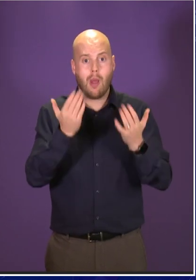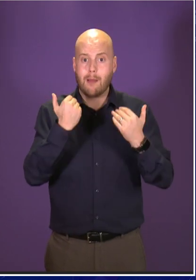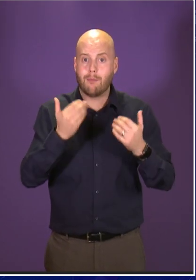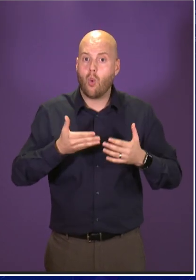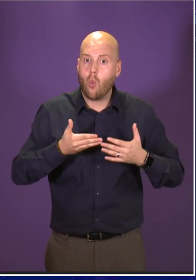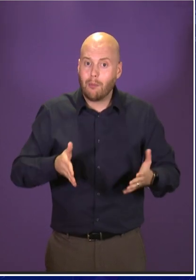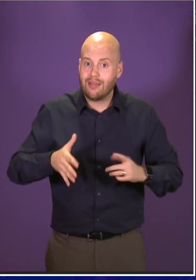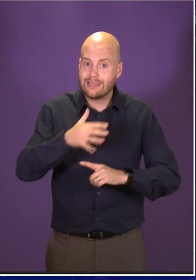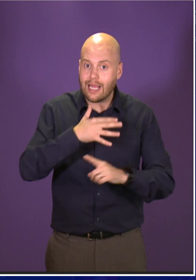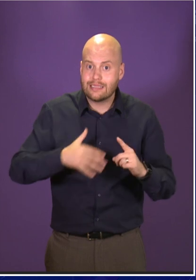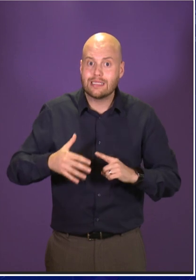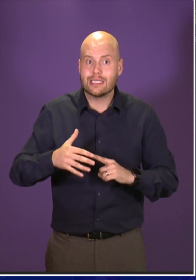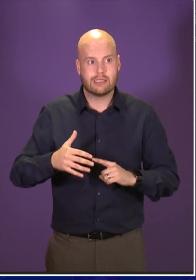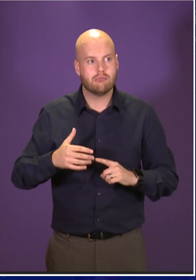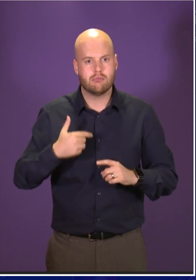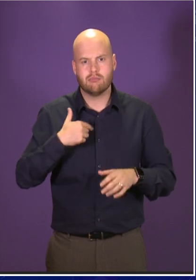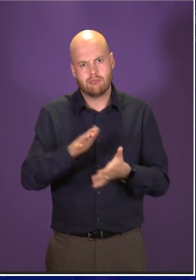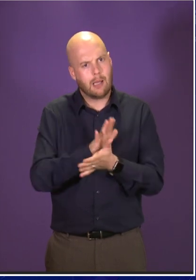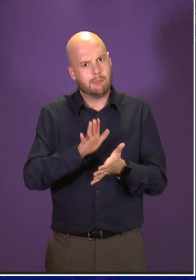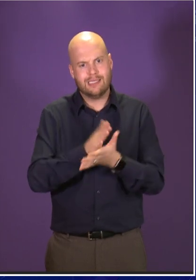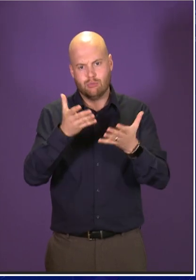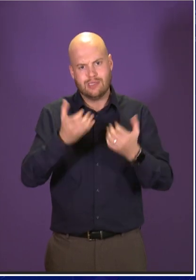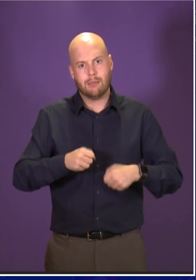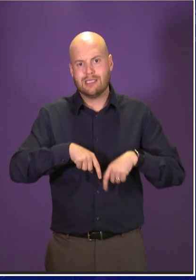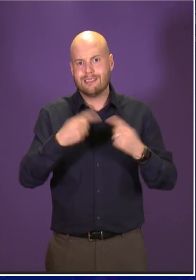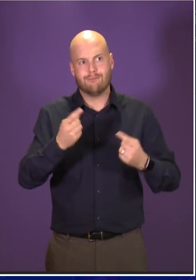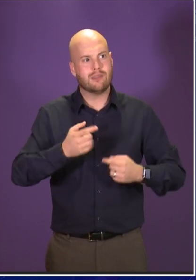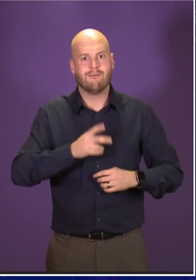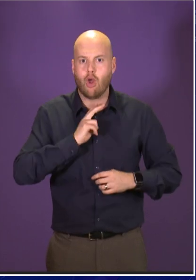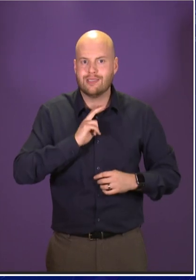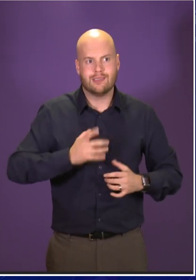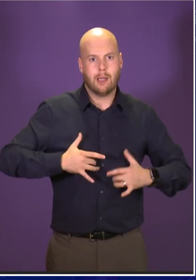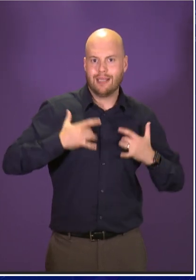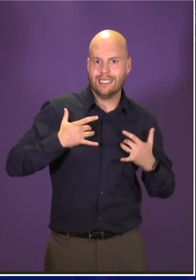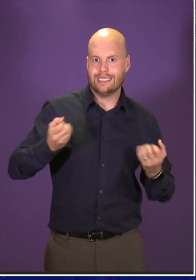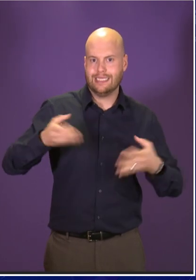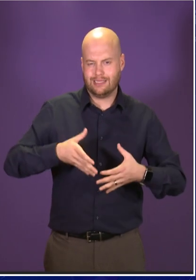embrace different voices and opinions. So thank you so much for joining us.